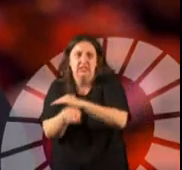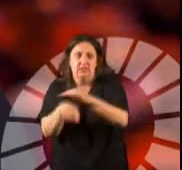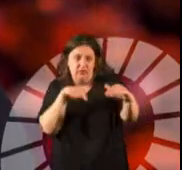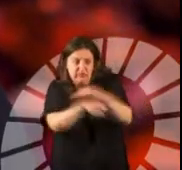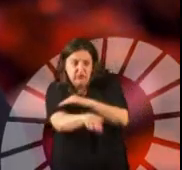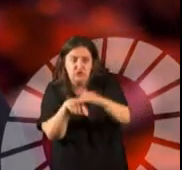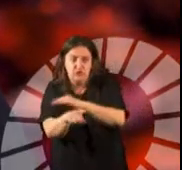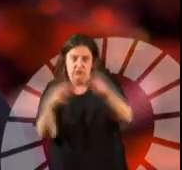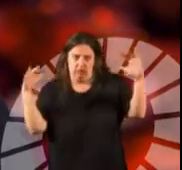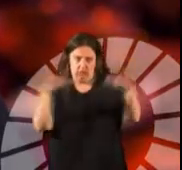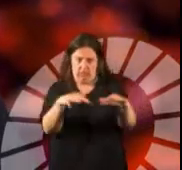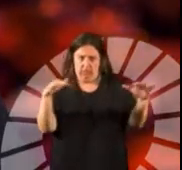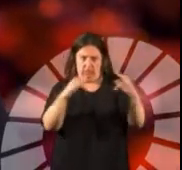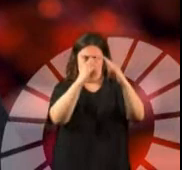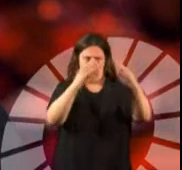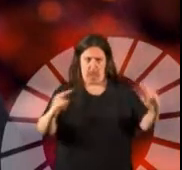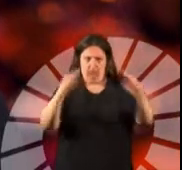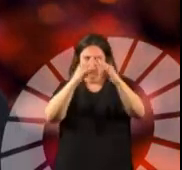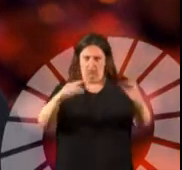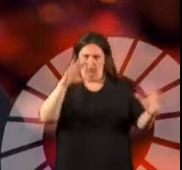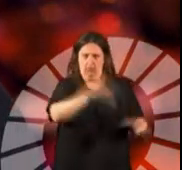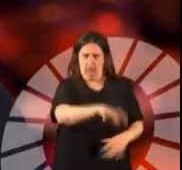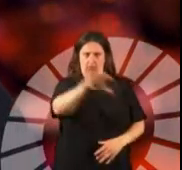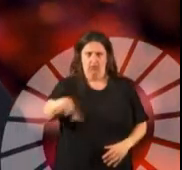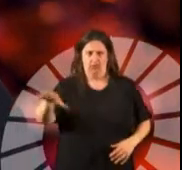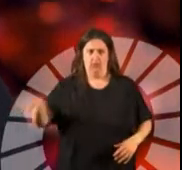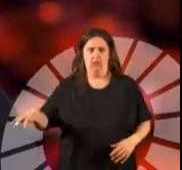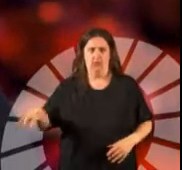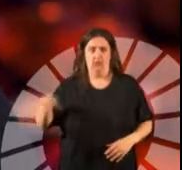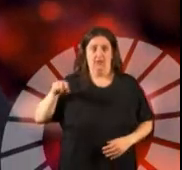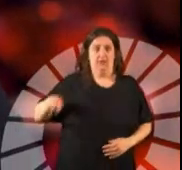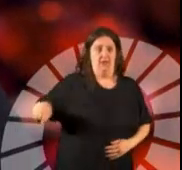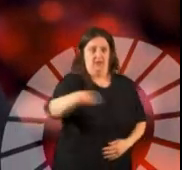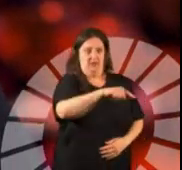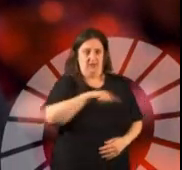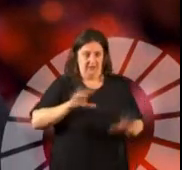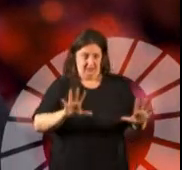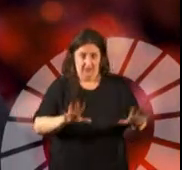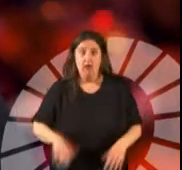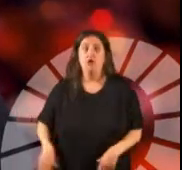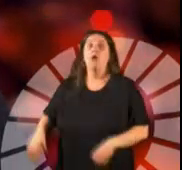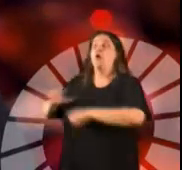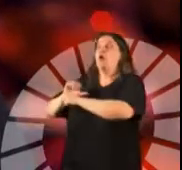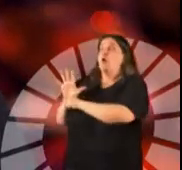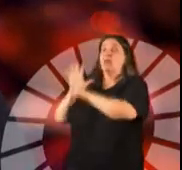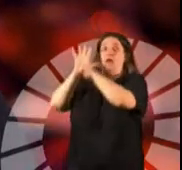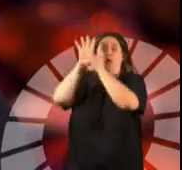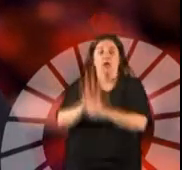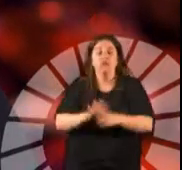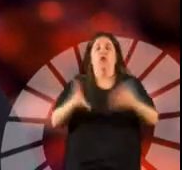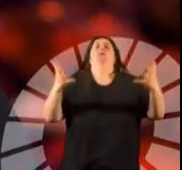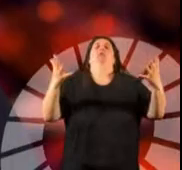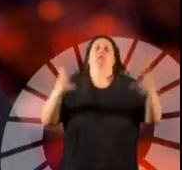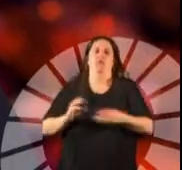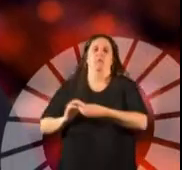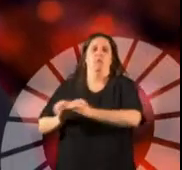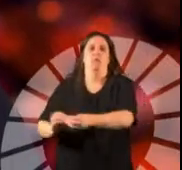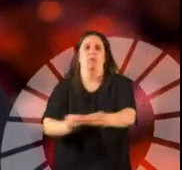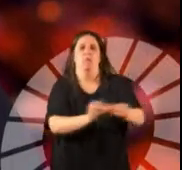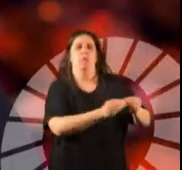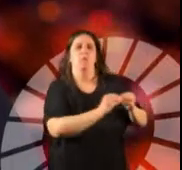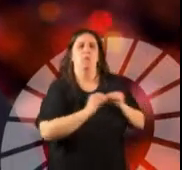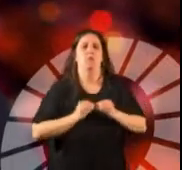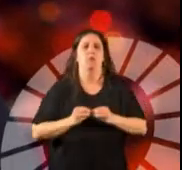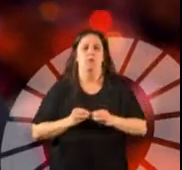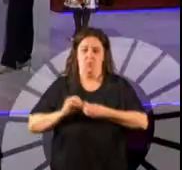of COVID-19 has actually hit upon the society of Burkina Faso. And this is really affecting